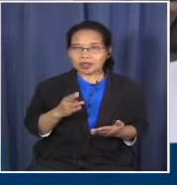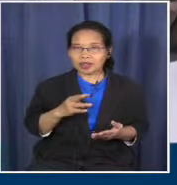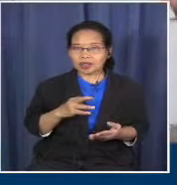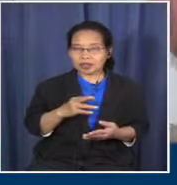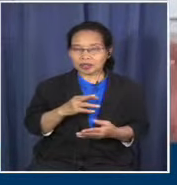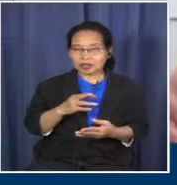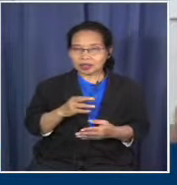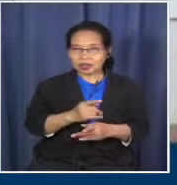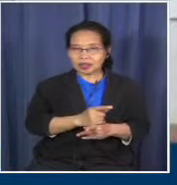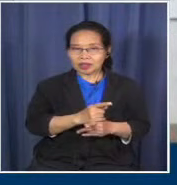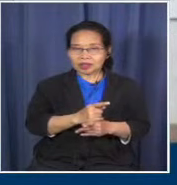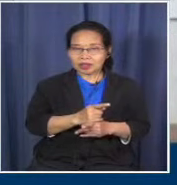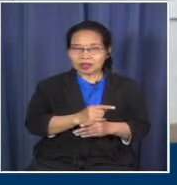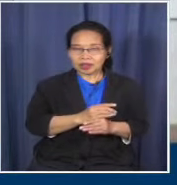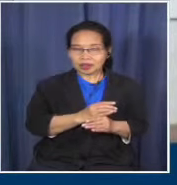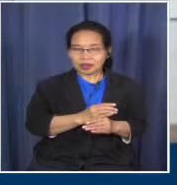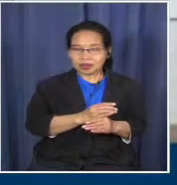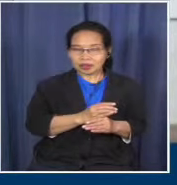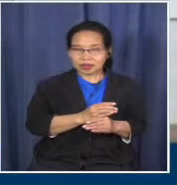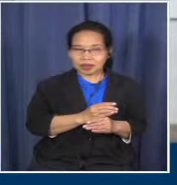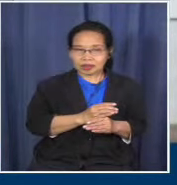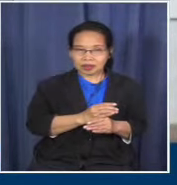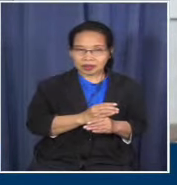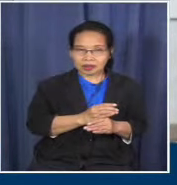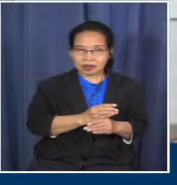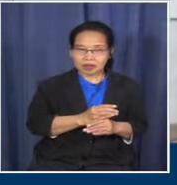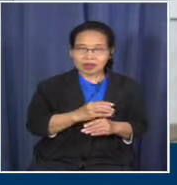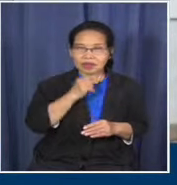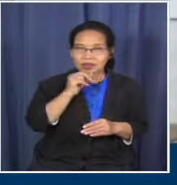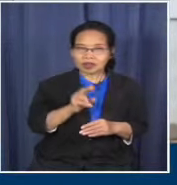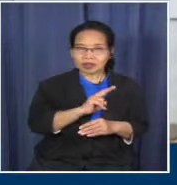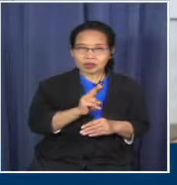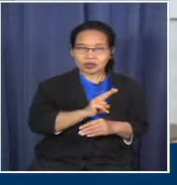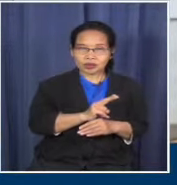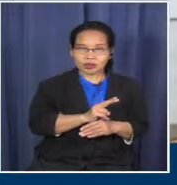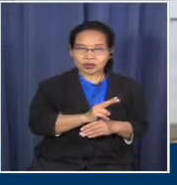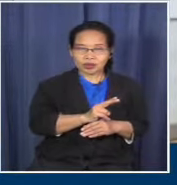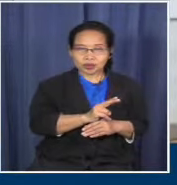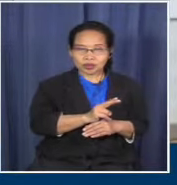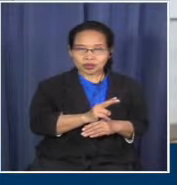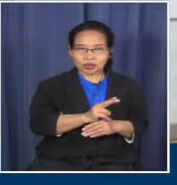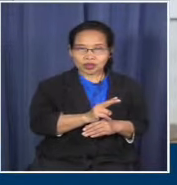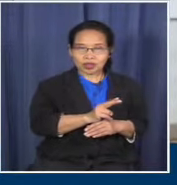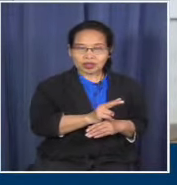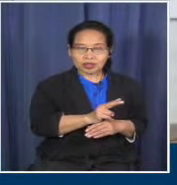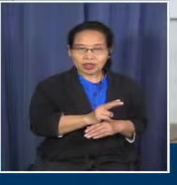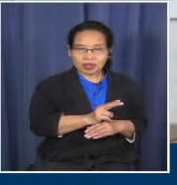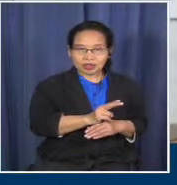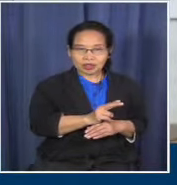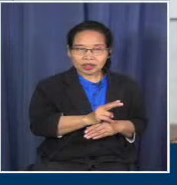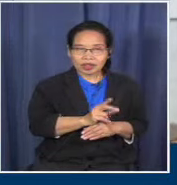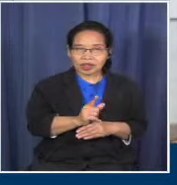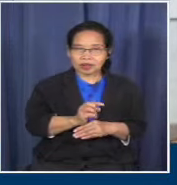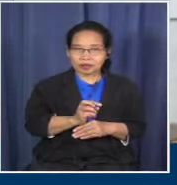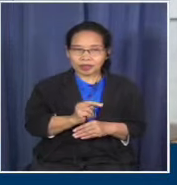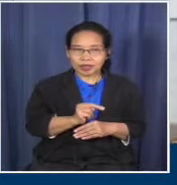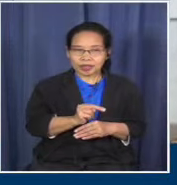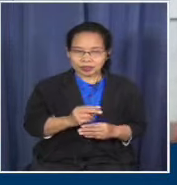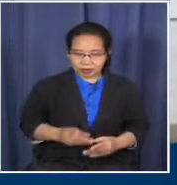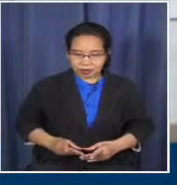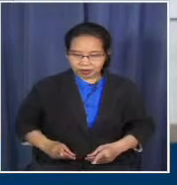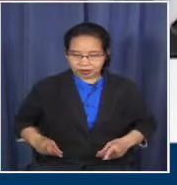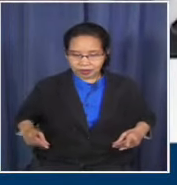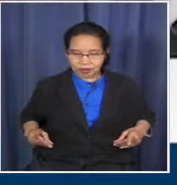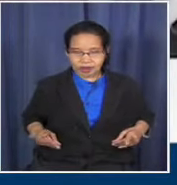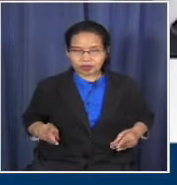damit. They already buy the crib, the clothes, diapers. They don't have cloth